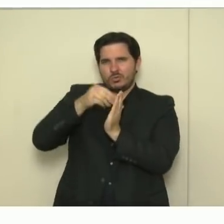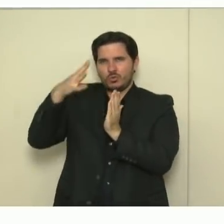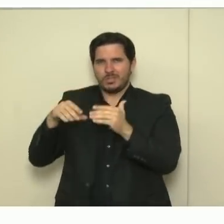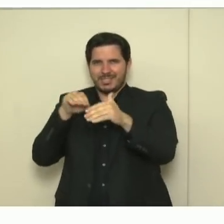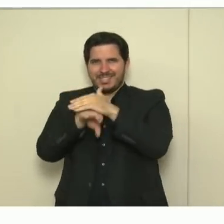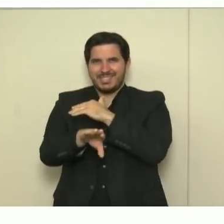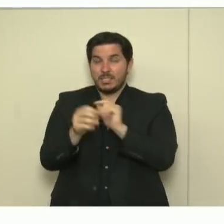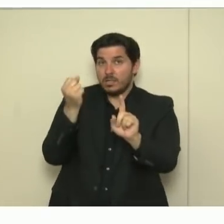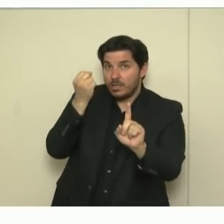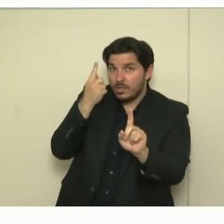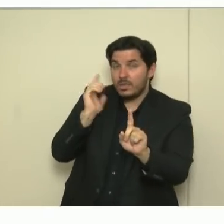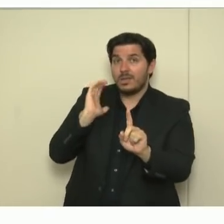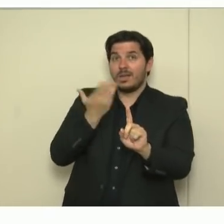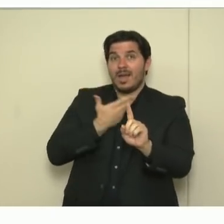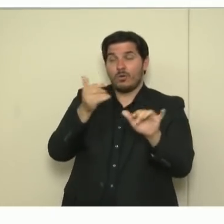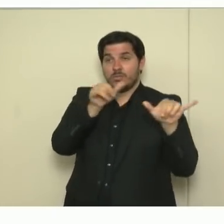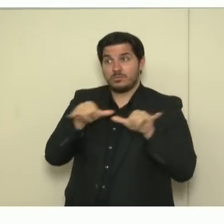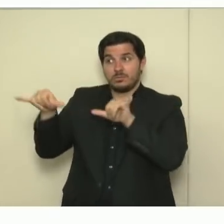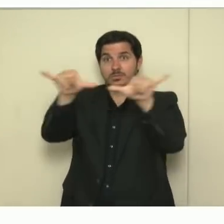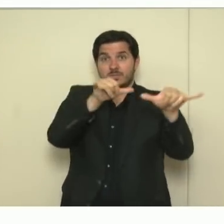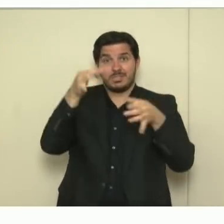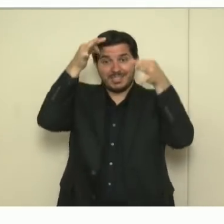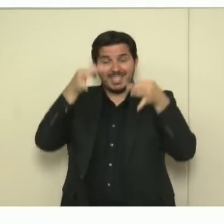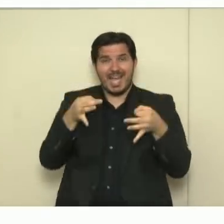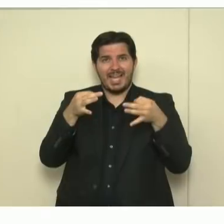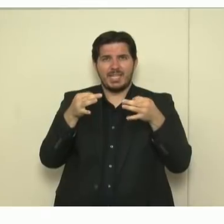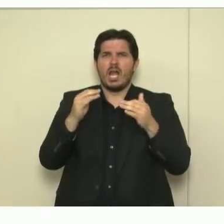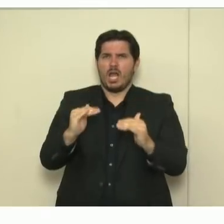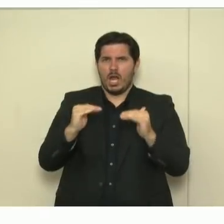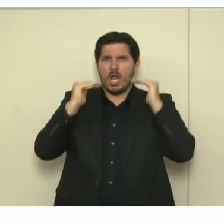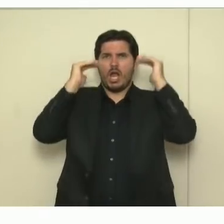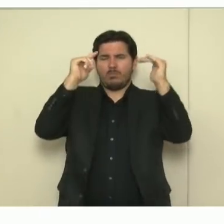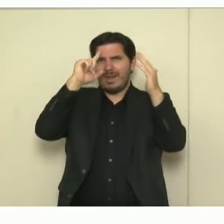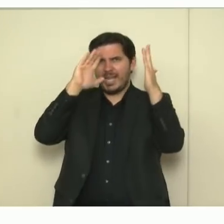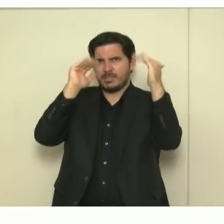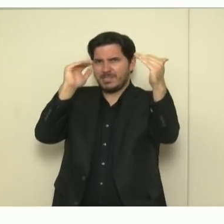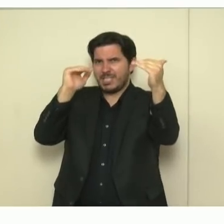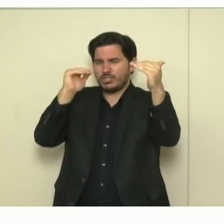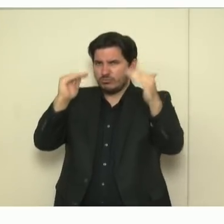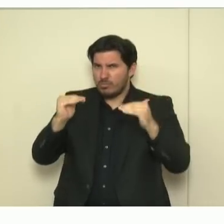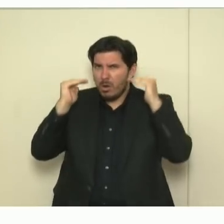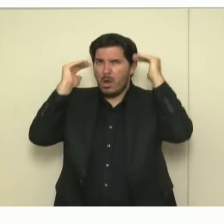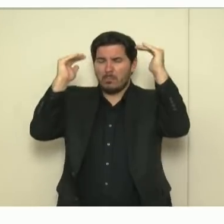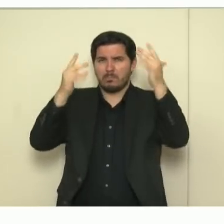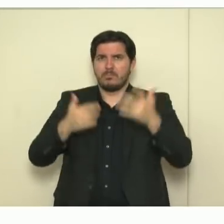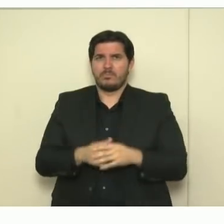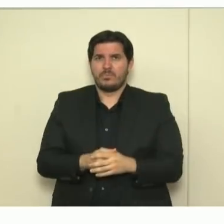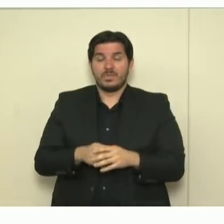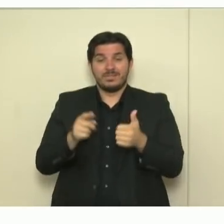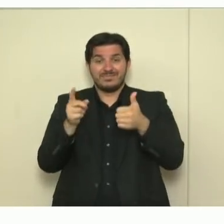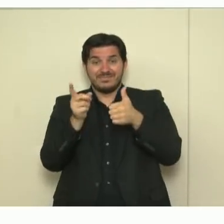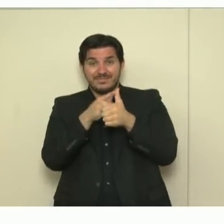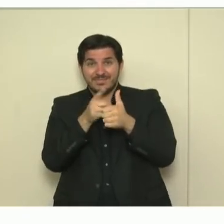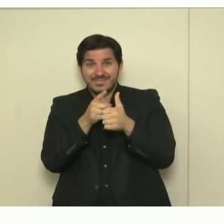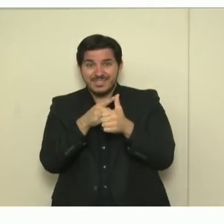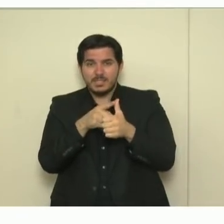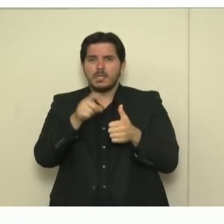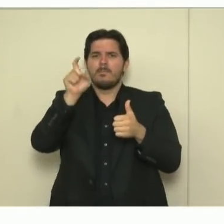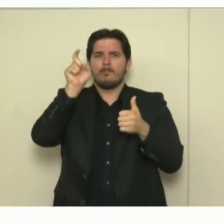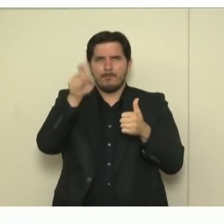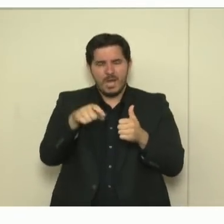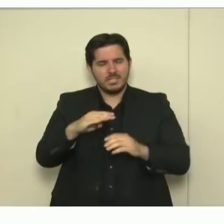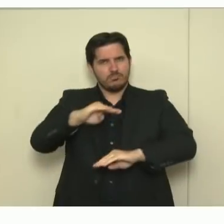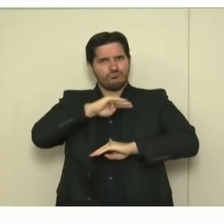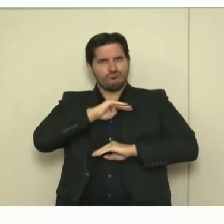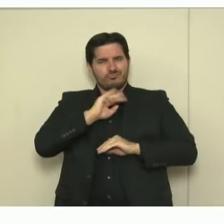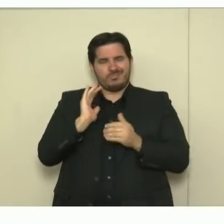bar for what it means to be able to bring students back into the hybrid model. So number one, you have to be meeting the statewide gating